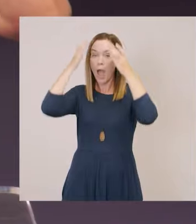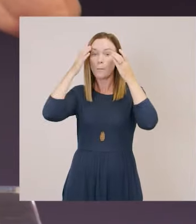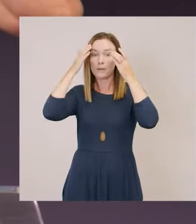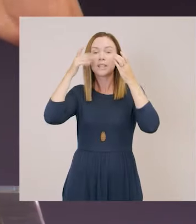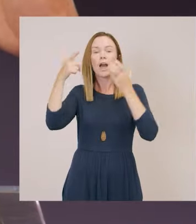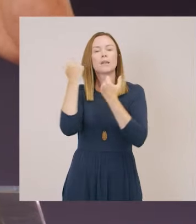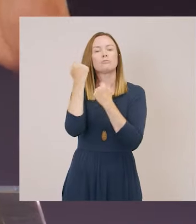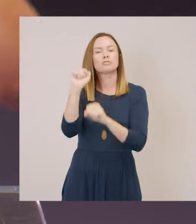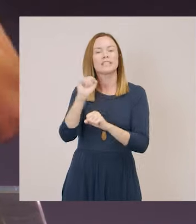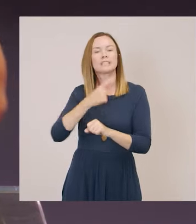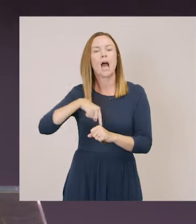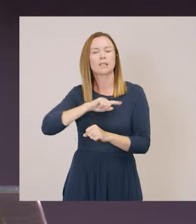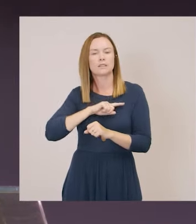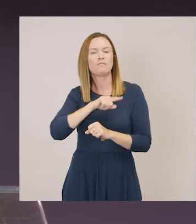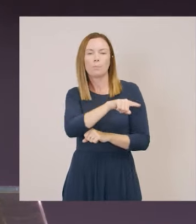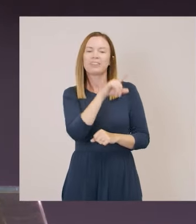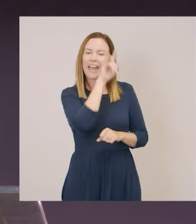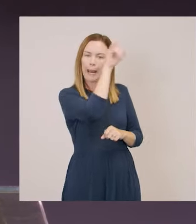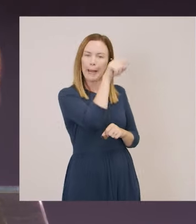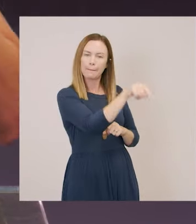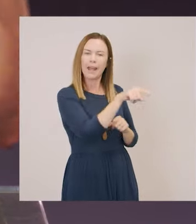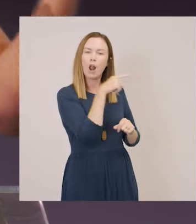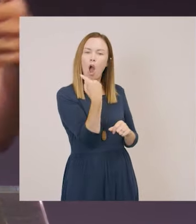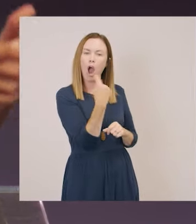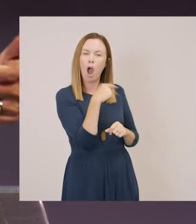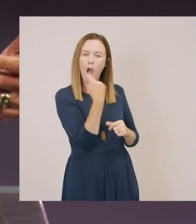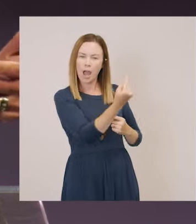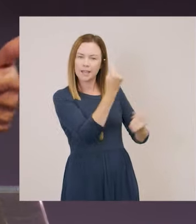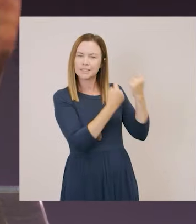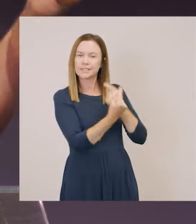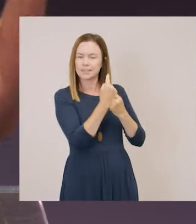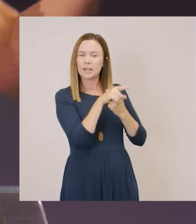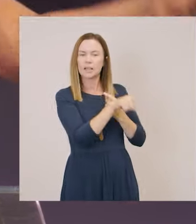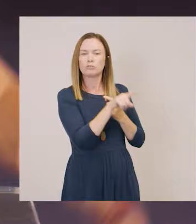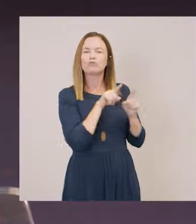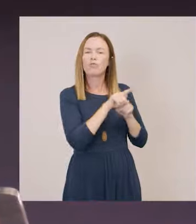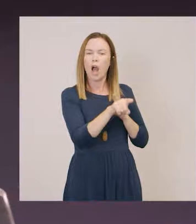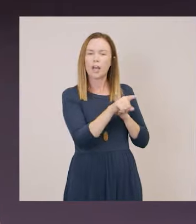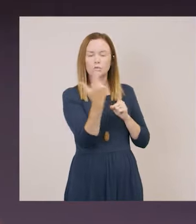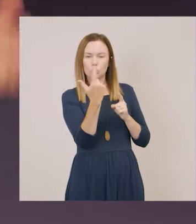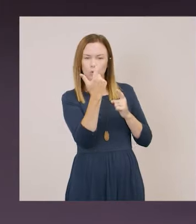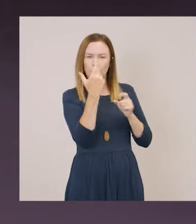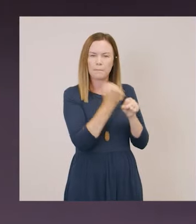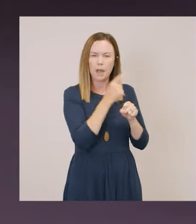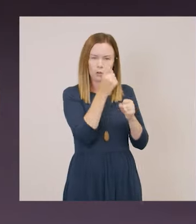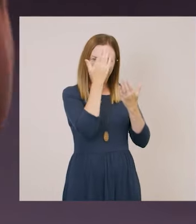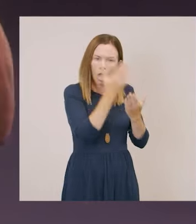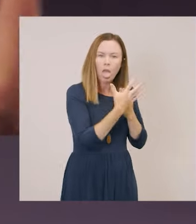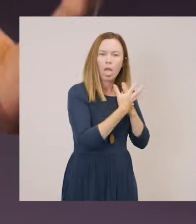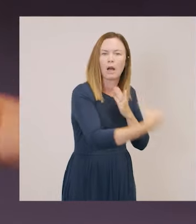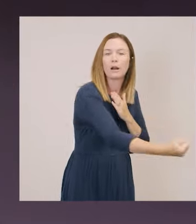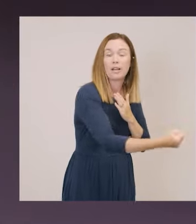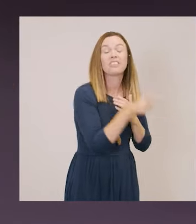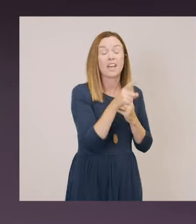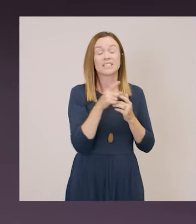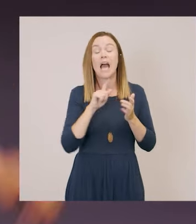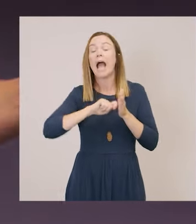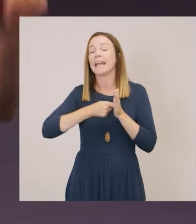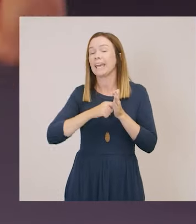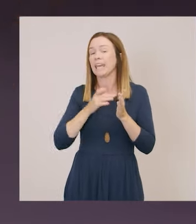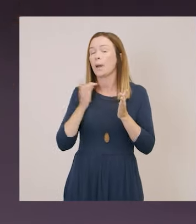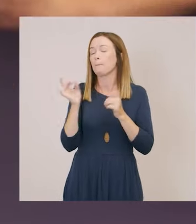helmet and it protects us from the lies of the enemy. The lies of the enemy are looking to take you out. That's kind of one of his key ways of